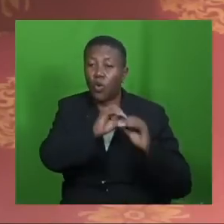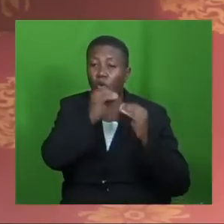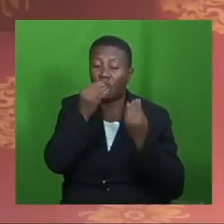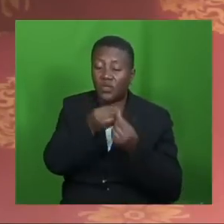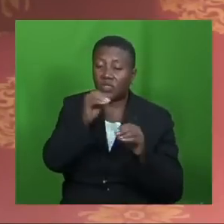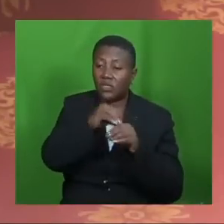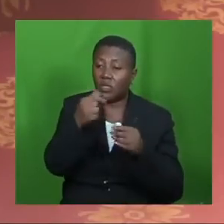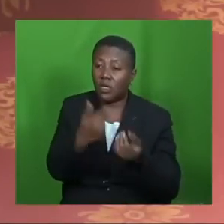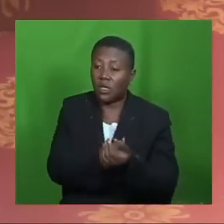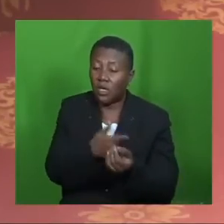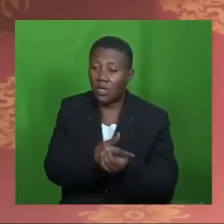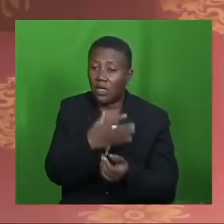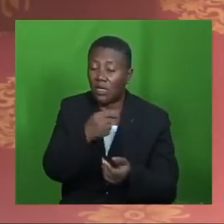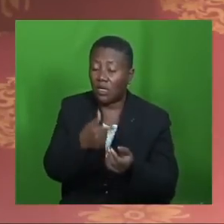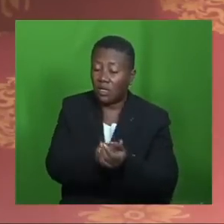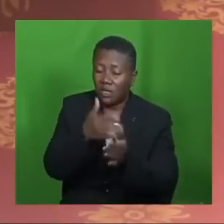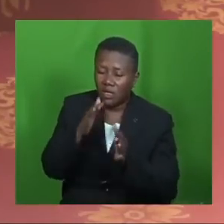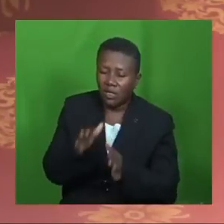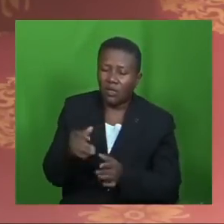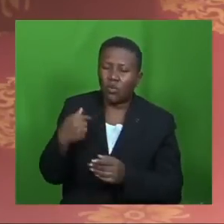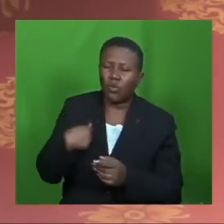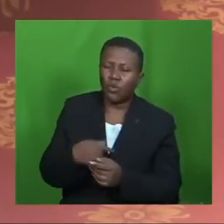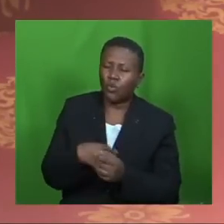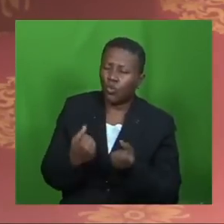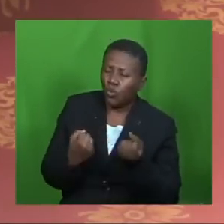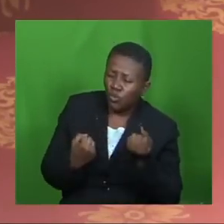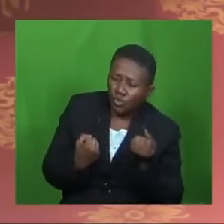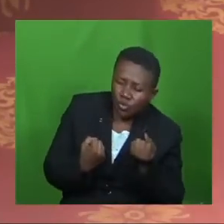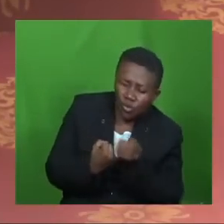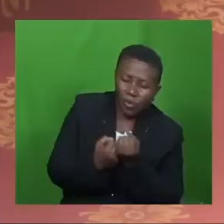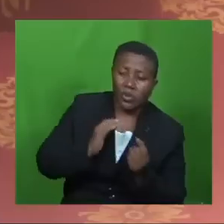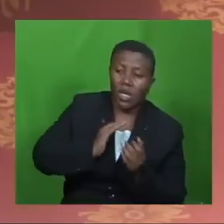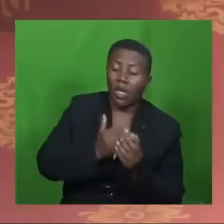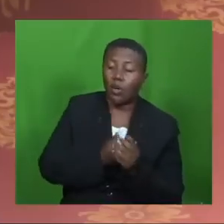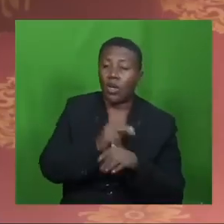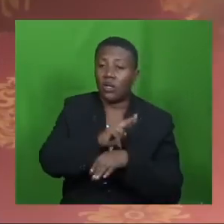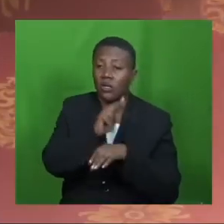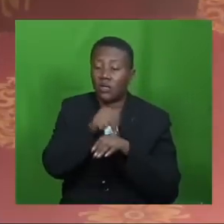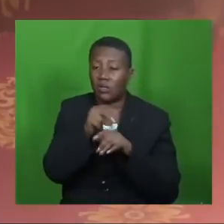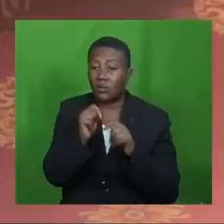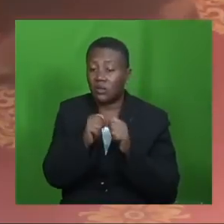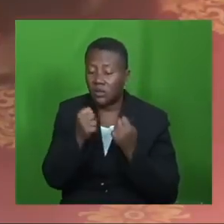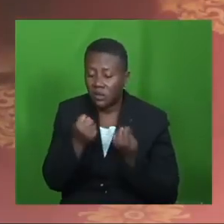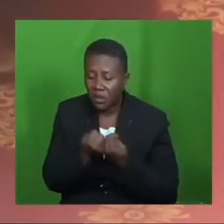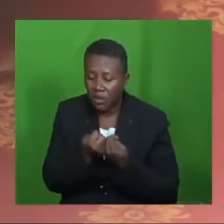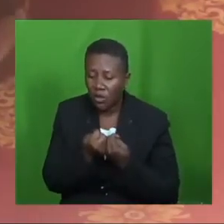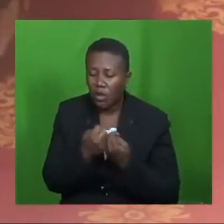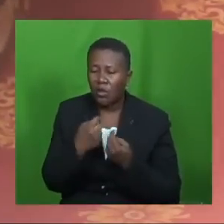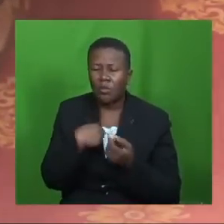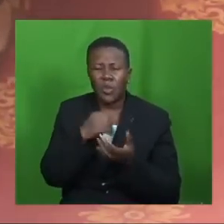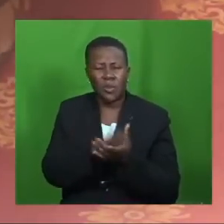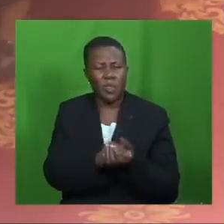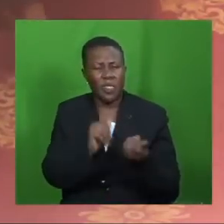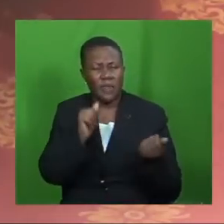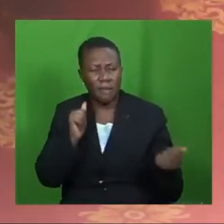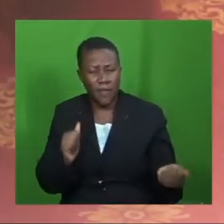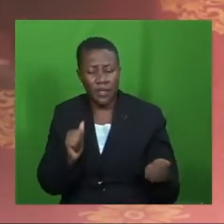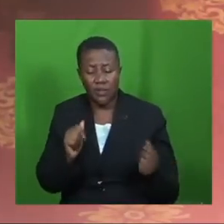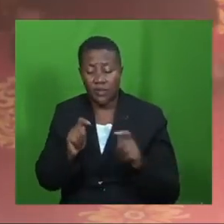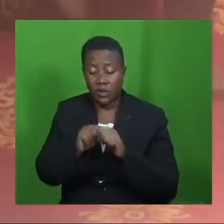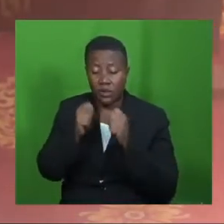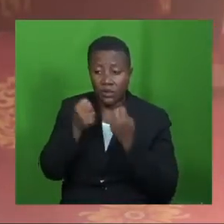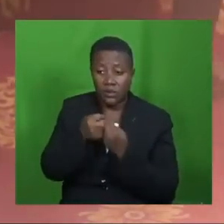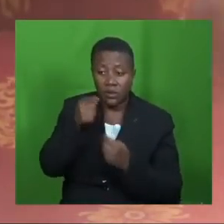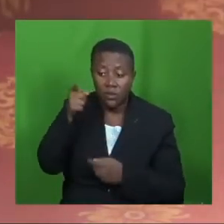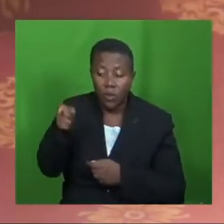of Ghana did our best in support of our national team. And I believe the team, on the second account of what we saw, also